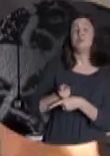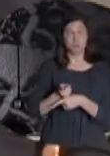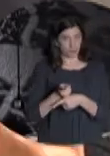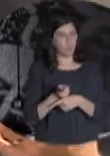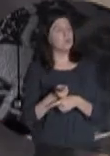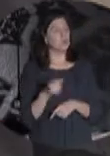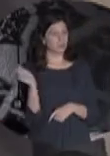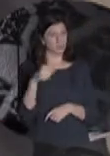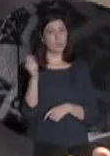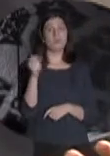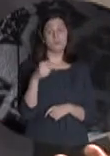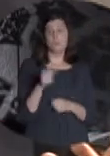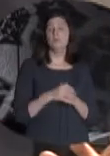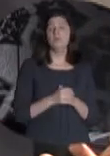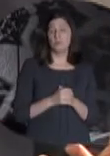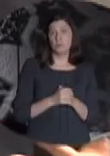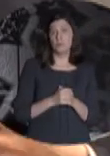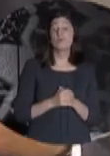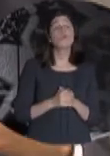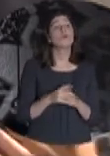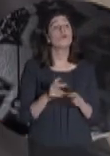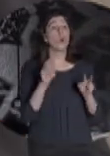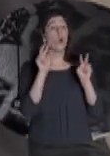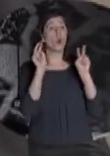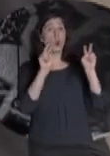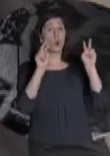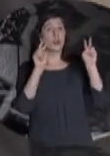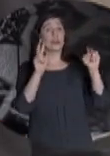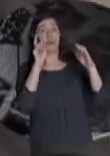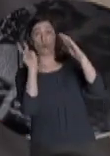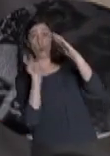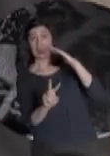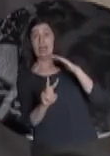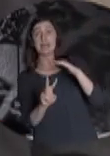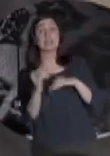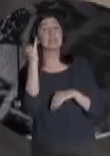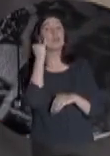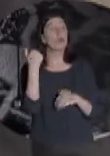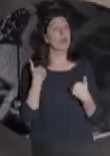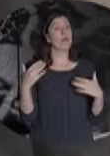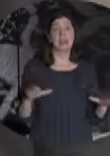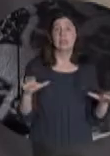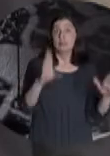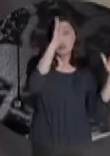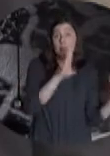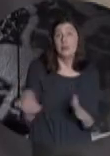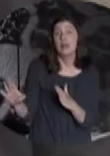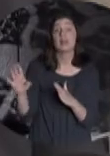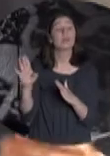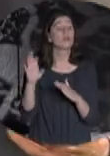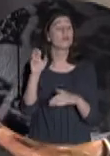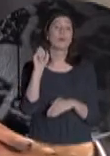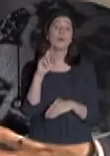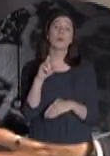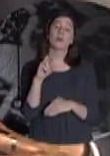Well, definitely looking out for the forecast. If you have activities planned, or if you are